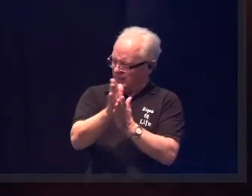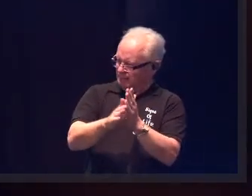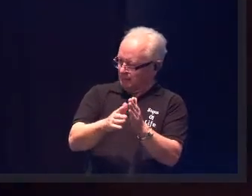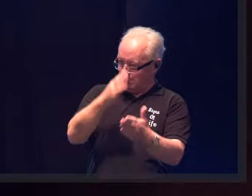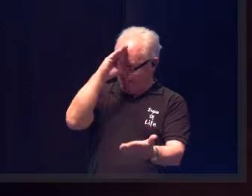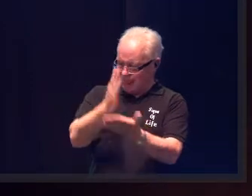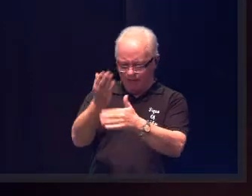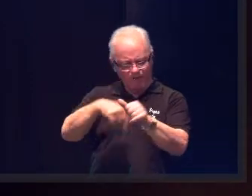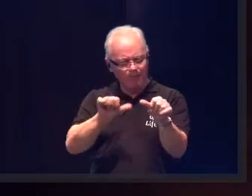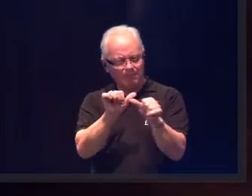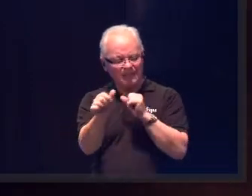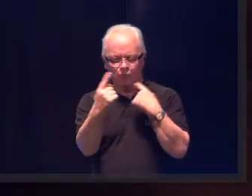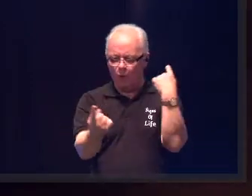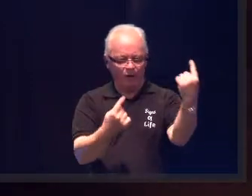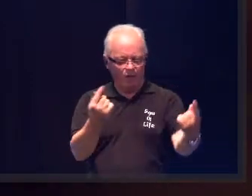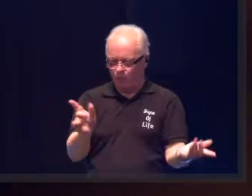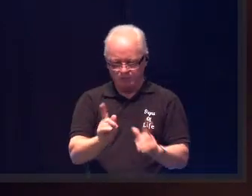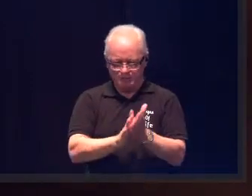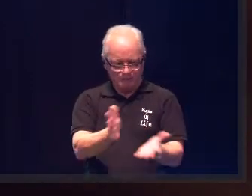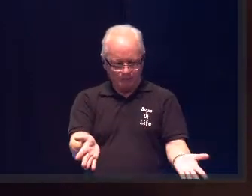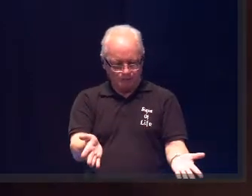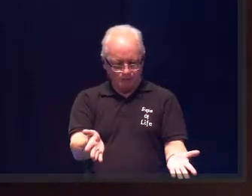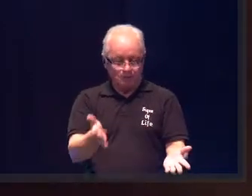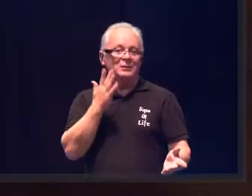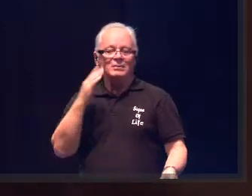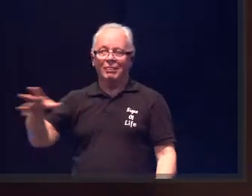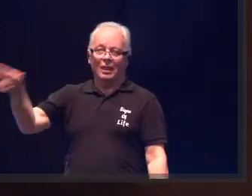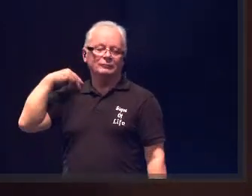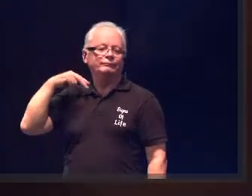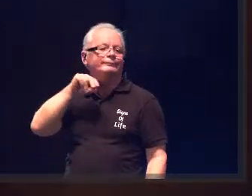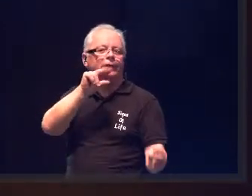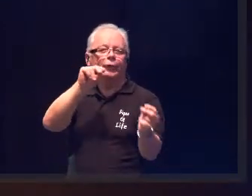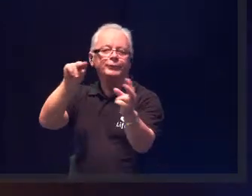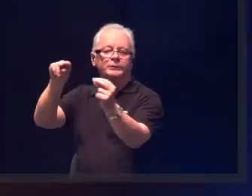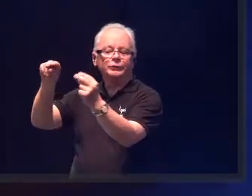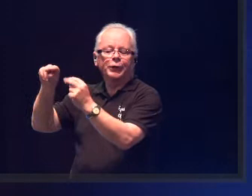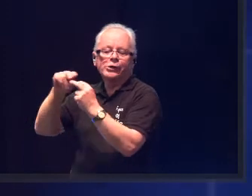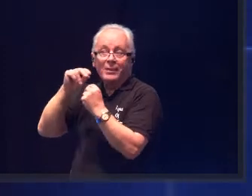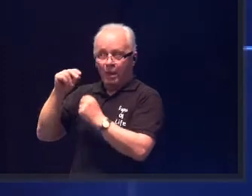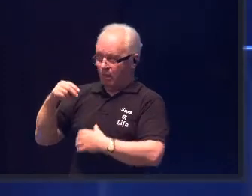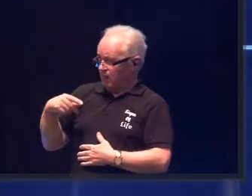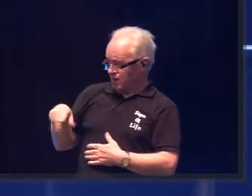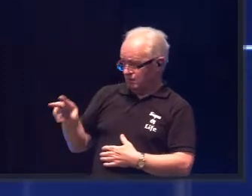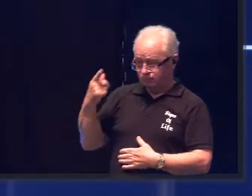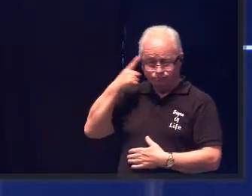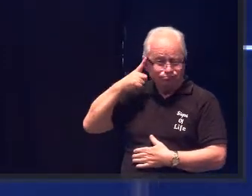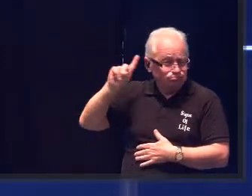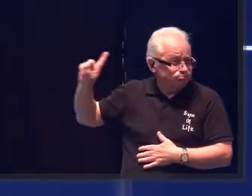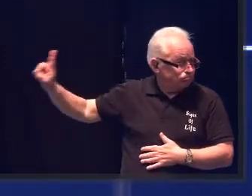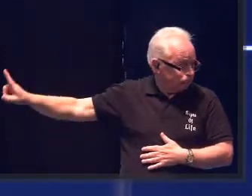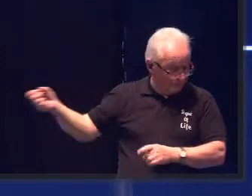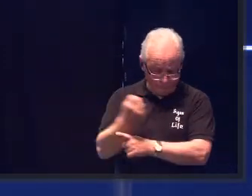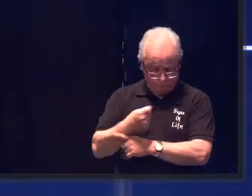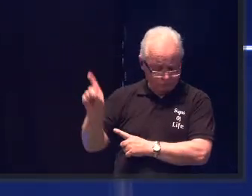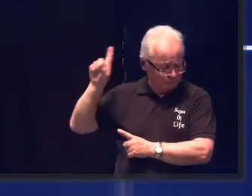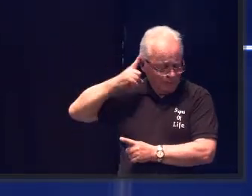one another mean? It means when you hear that juicy bit of gossip, you don't listen to it, and